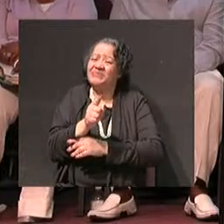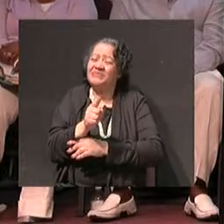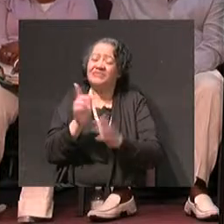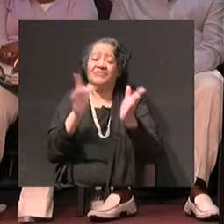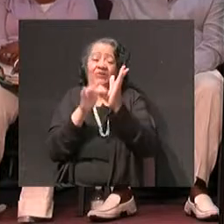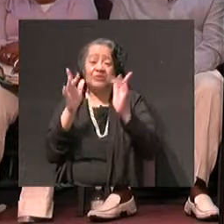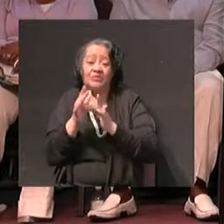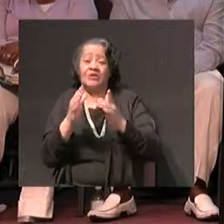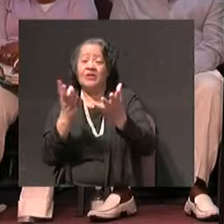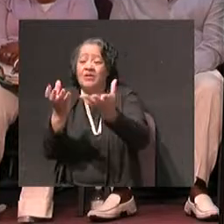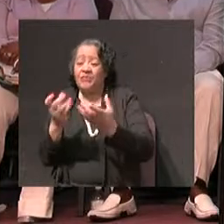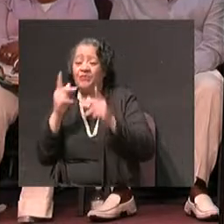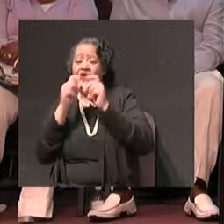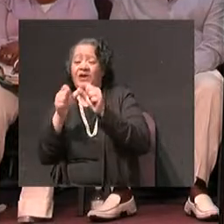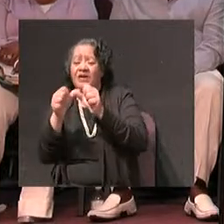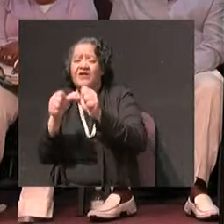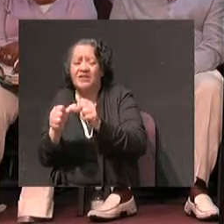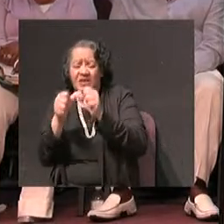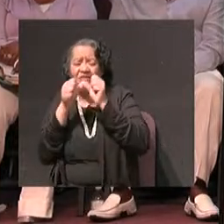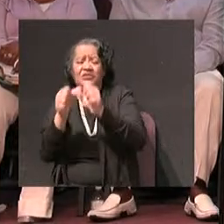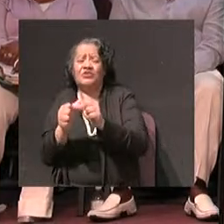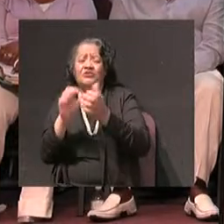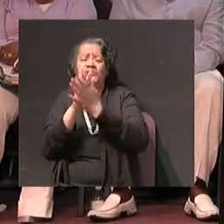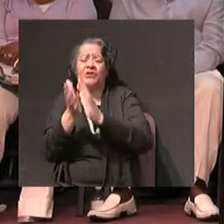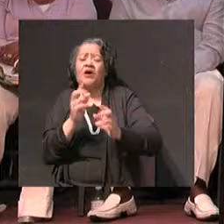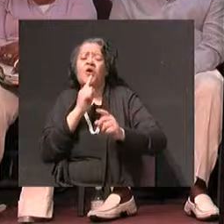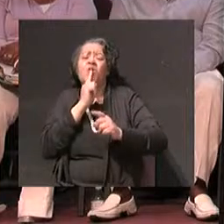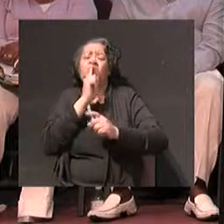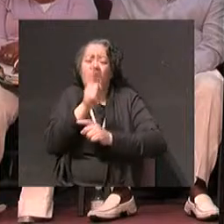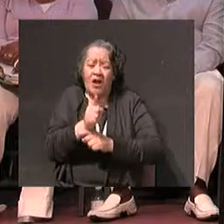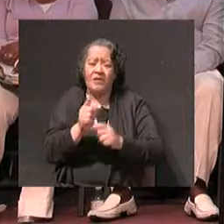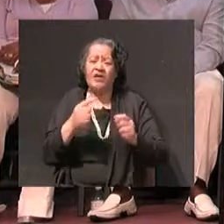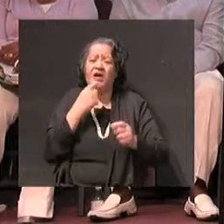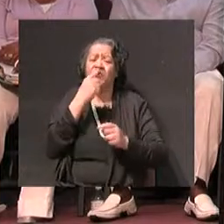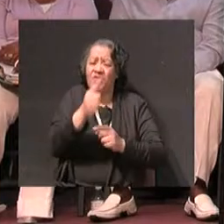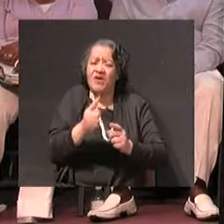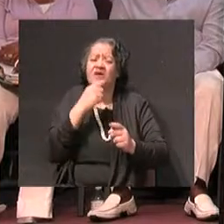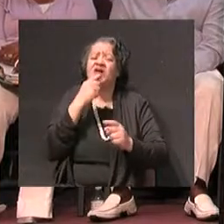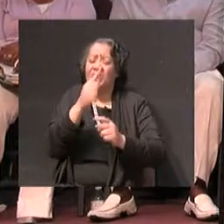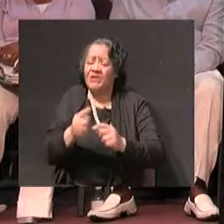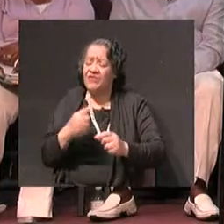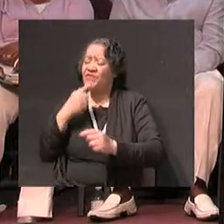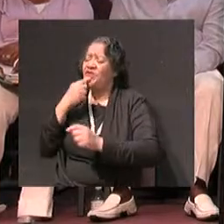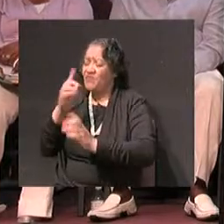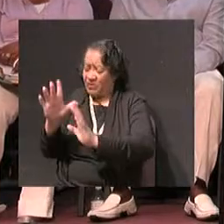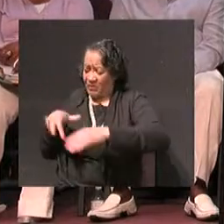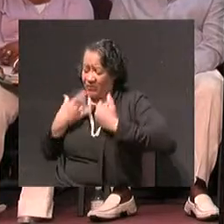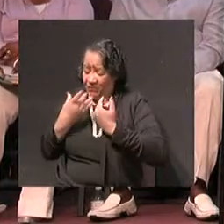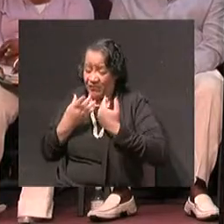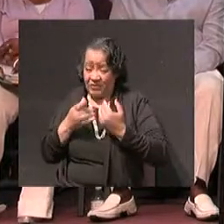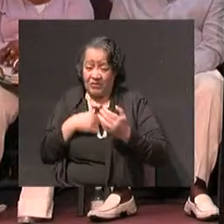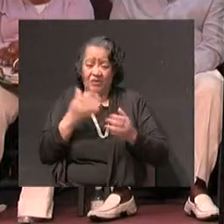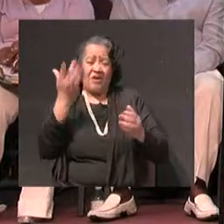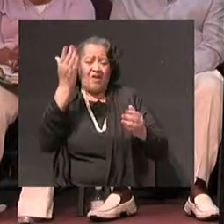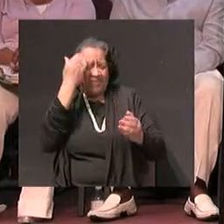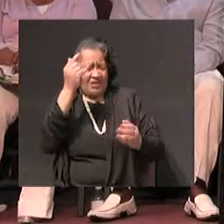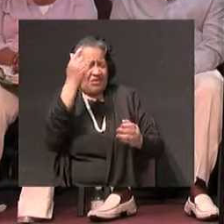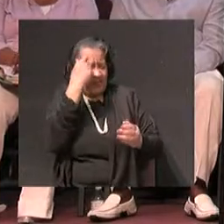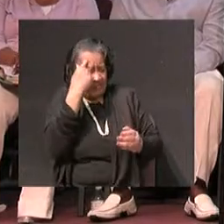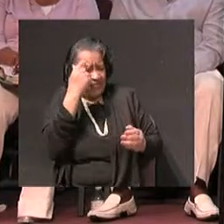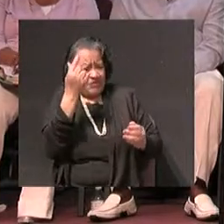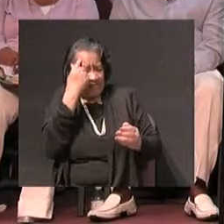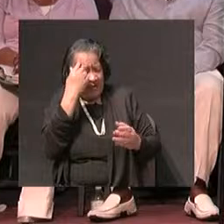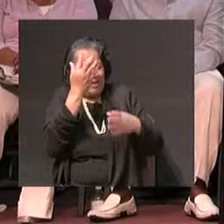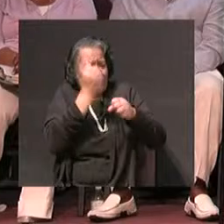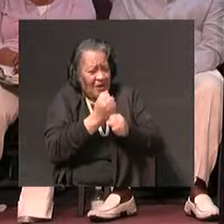And Jesus wanted them to keep it real and tell me how you fit. He said, tell me how you, he said, well, we thought he was this. We put our trust